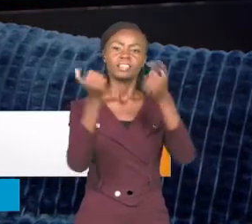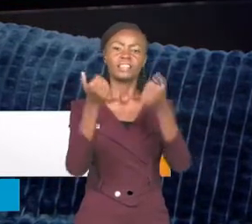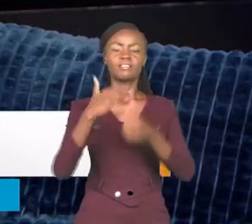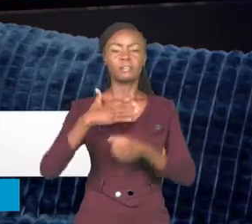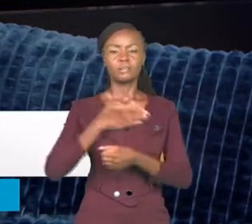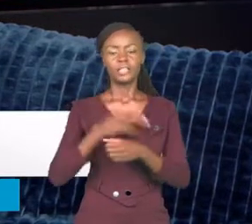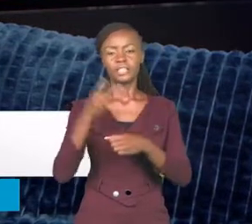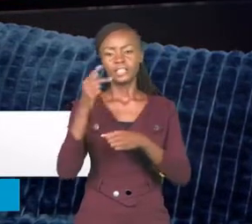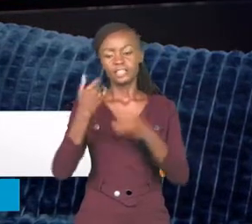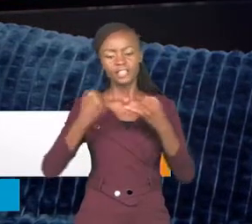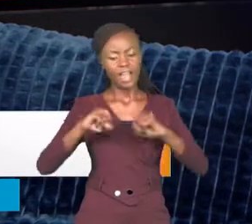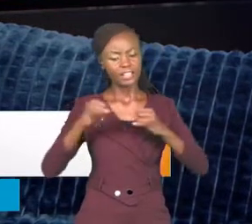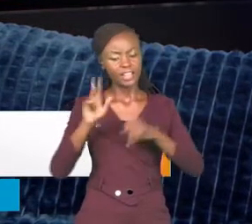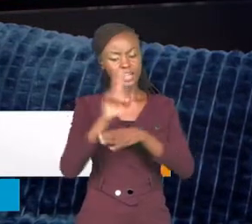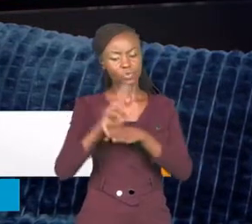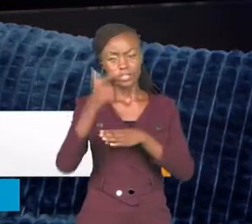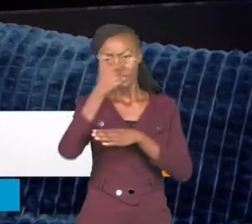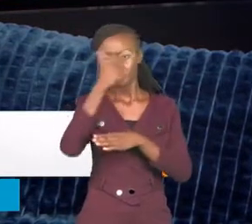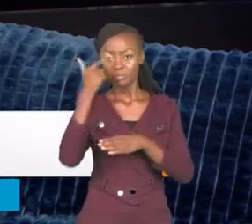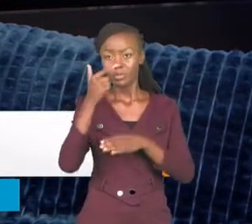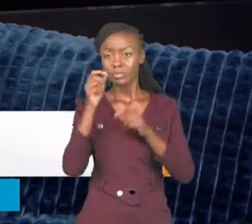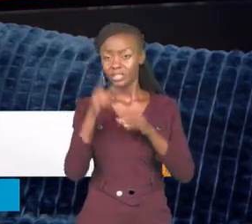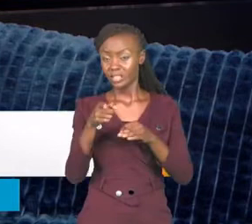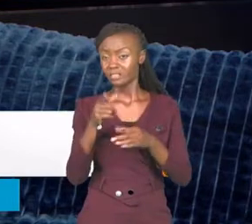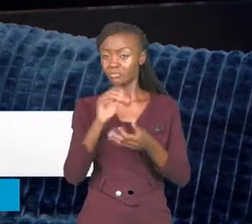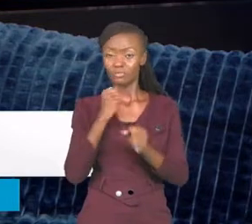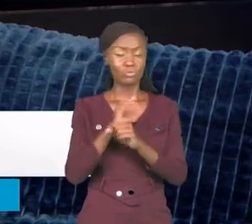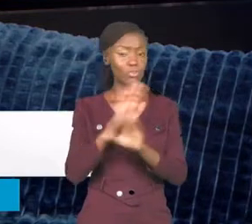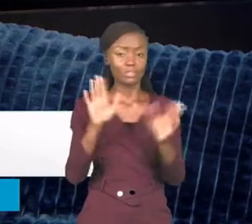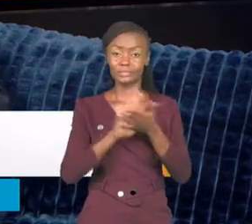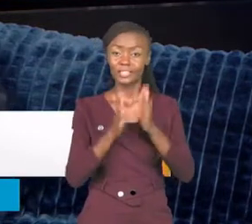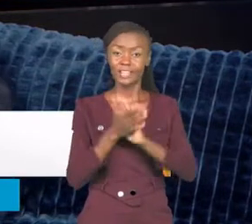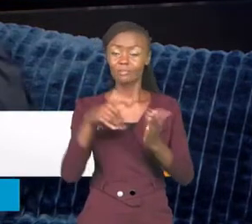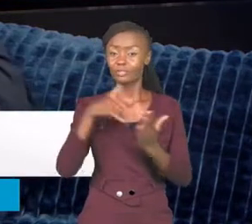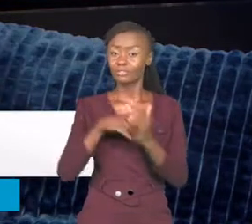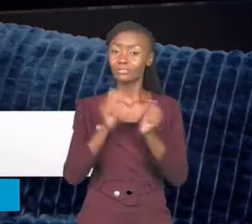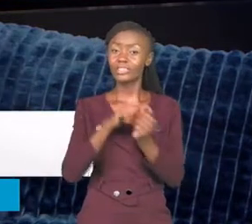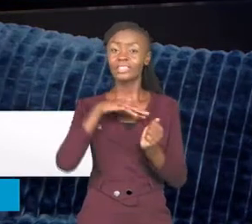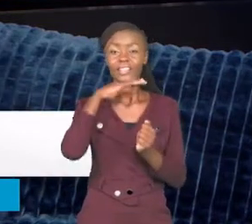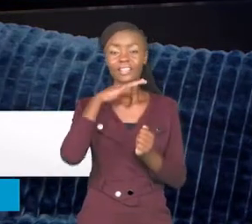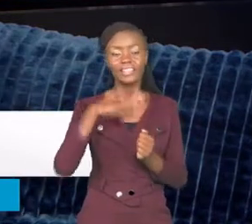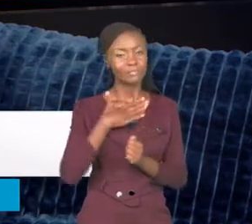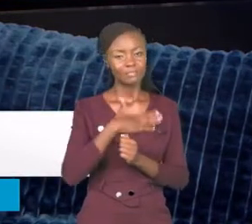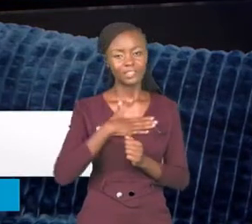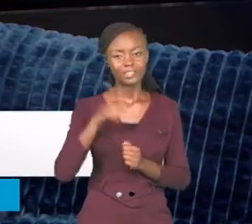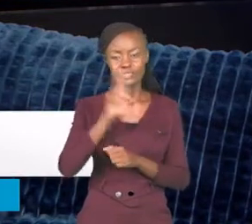because at the end of the day, don't be part of the statistic. So just use your common